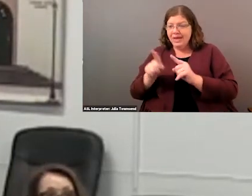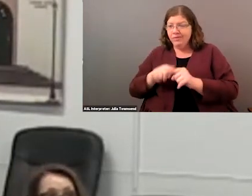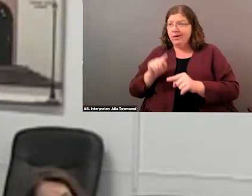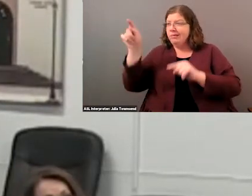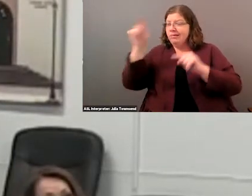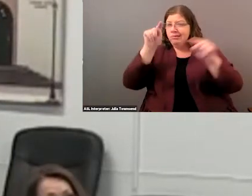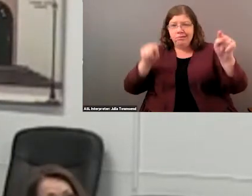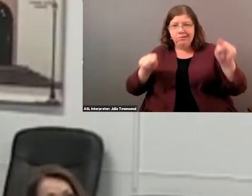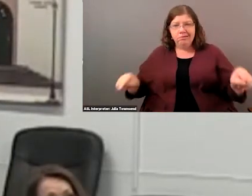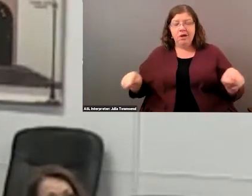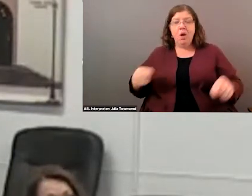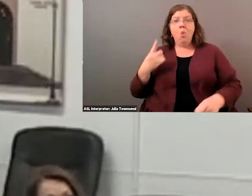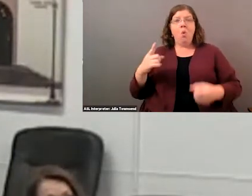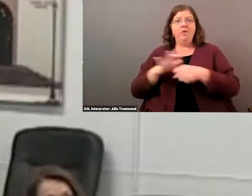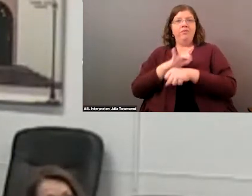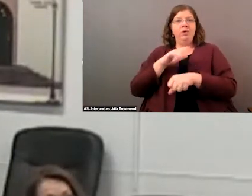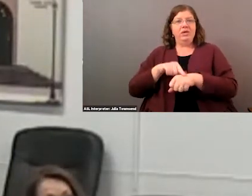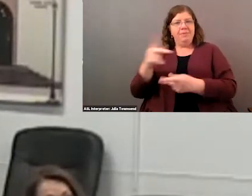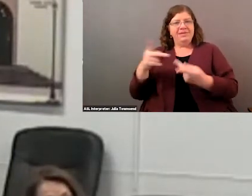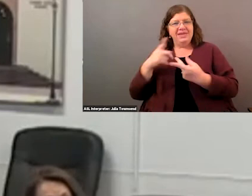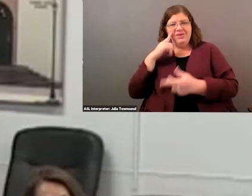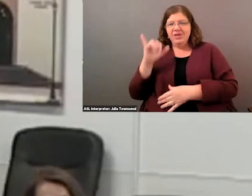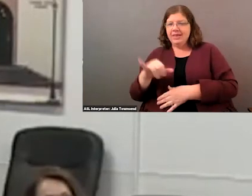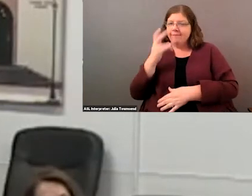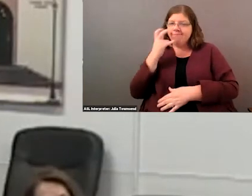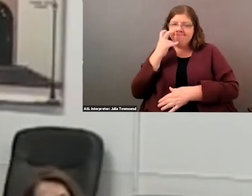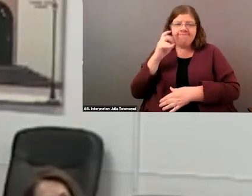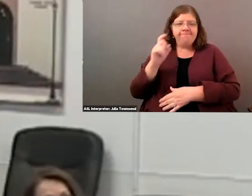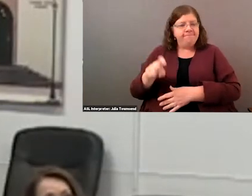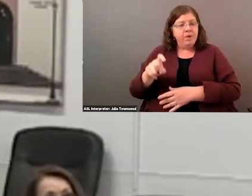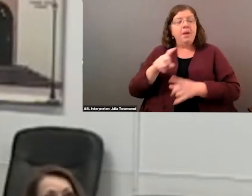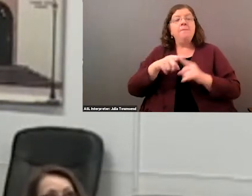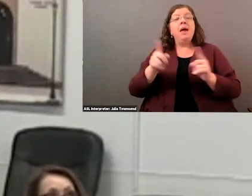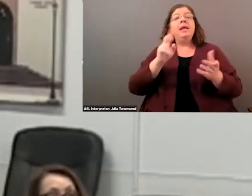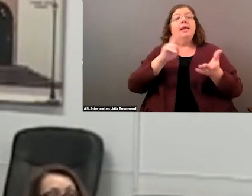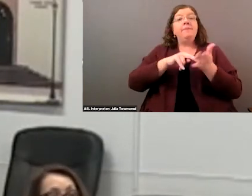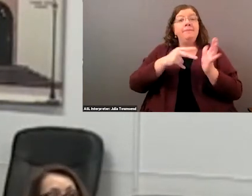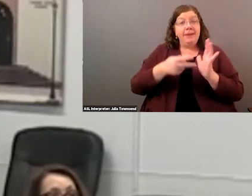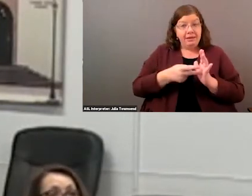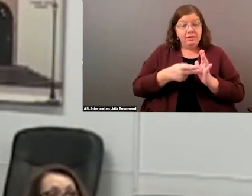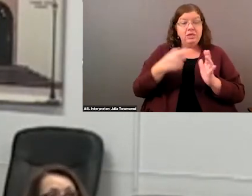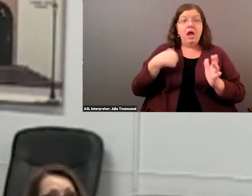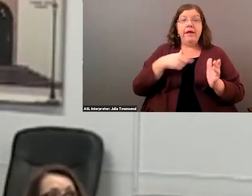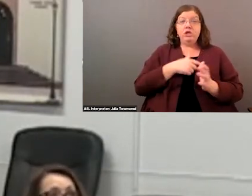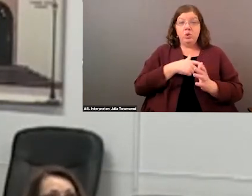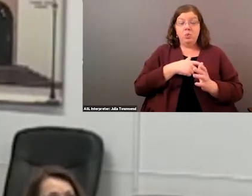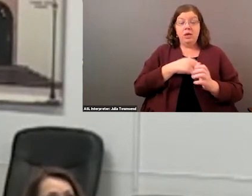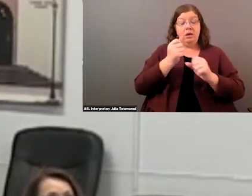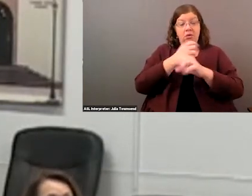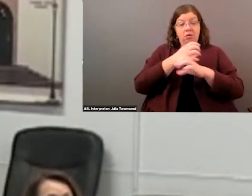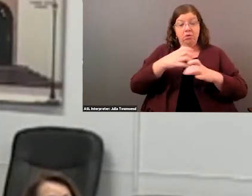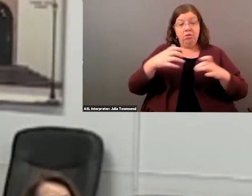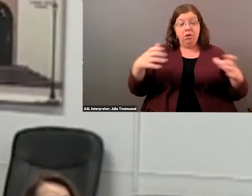as we build capacity of teaching staff and experts like TOSAs, that we talk about all the different needs of students. And that's